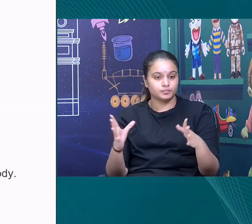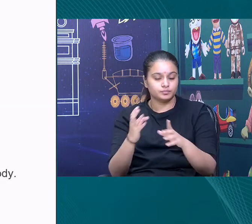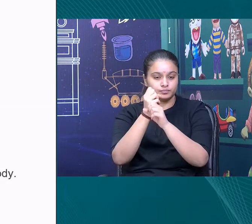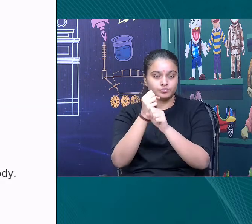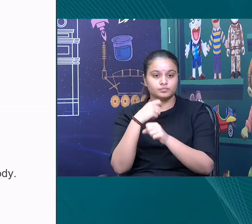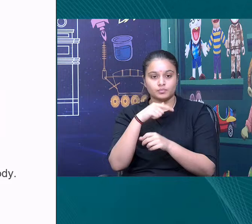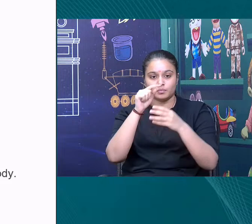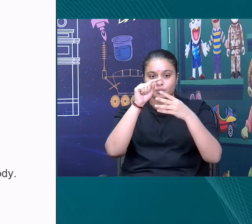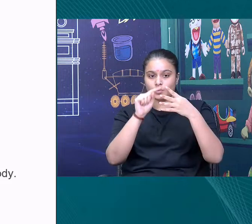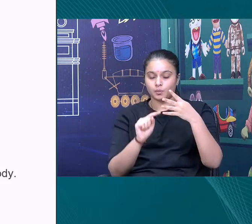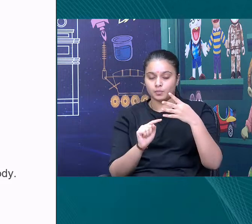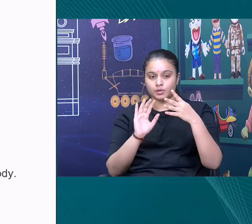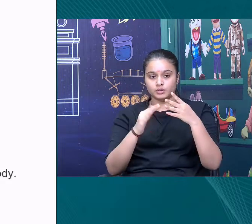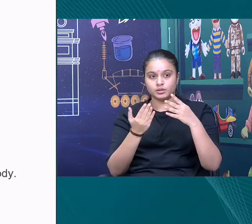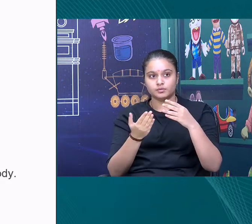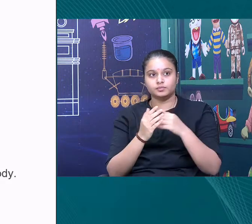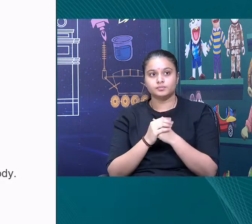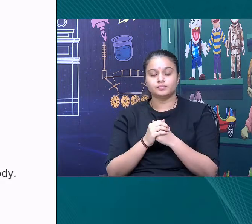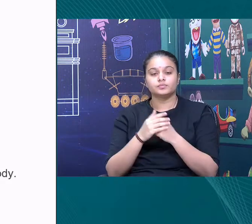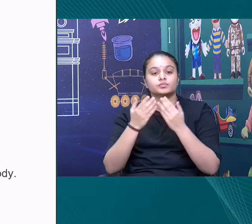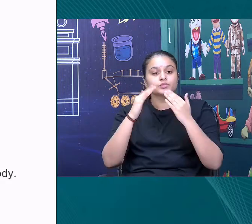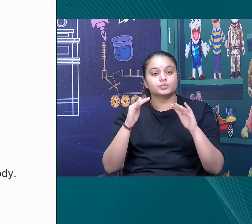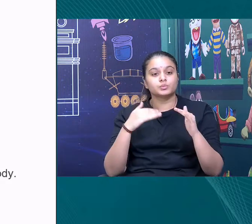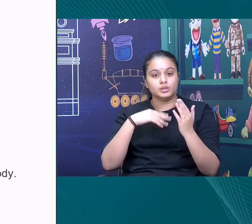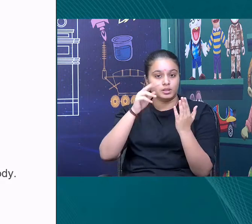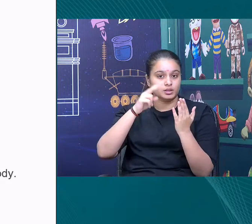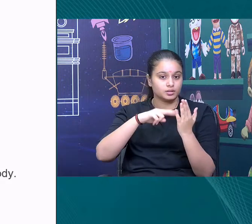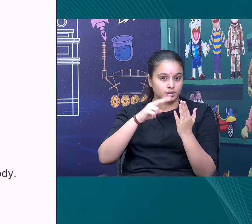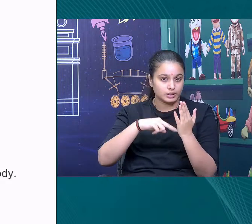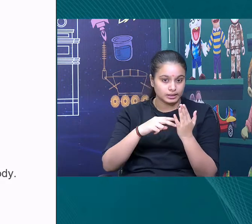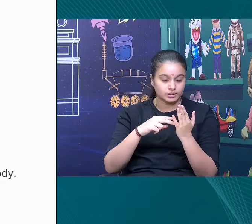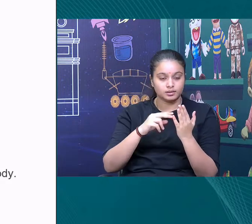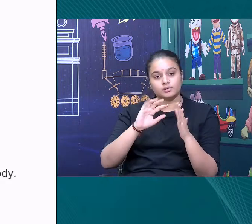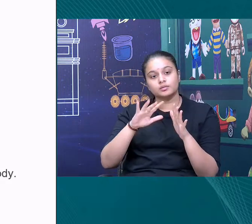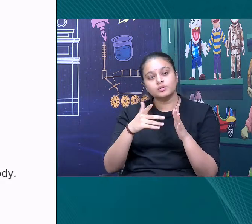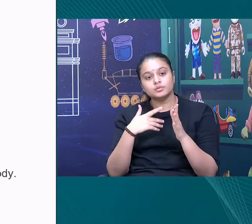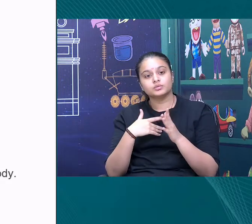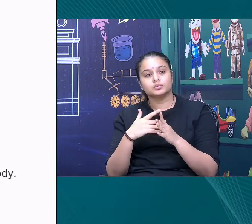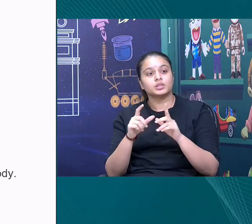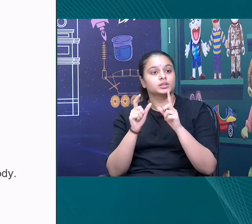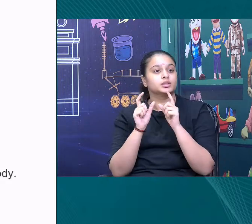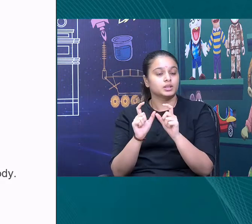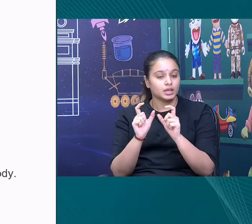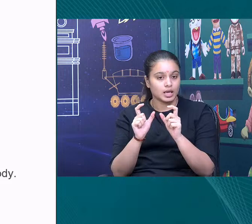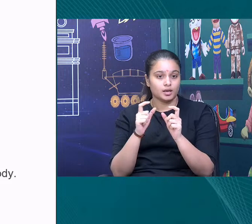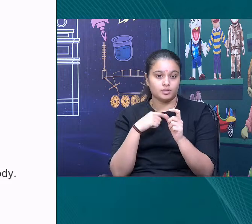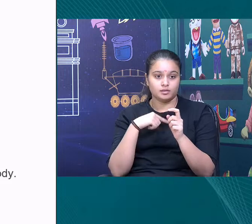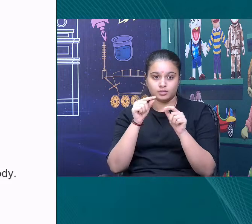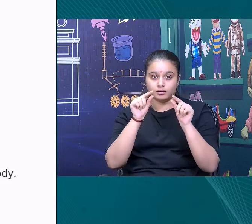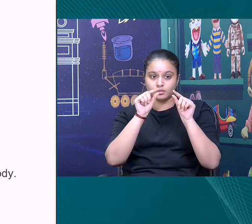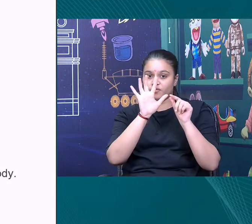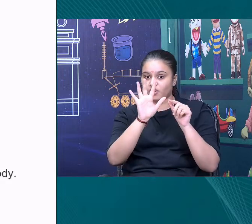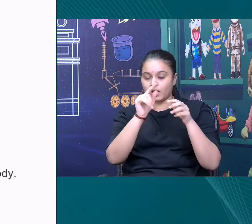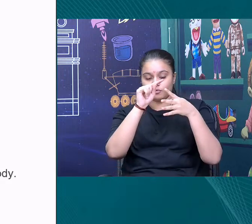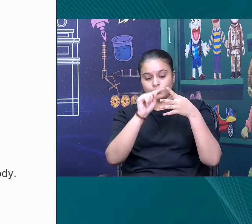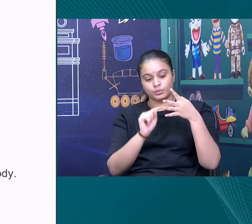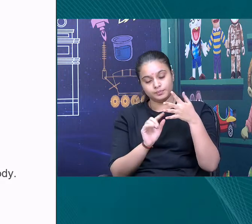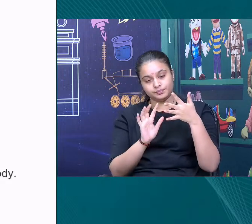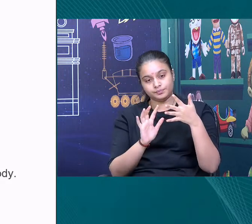are important points. When you read, do take care of noticing these 5